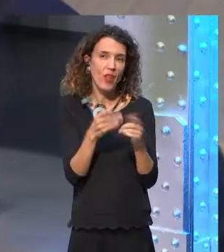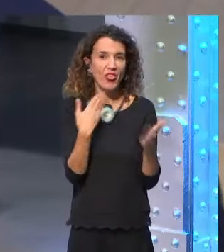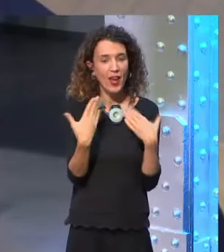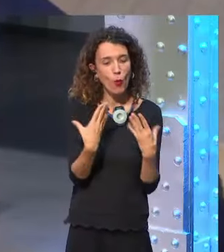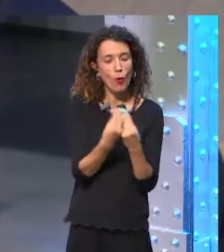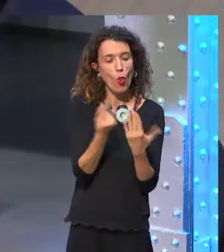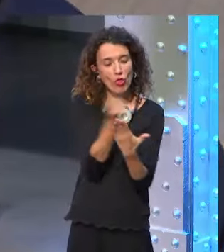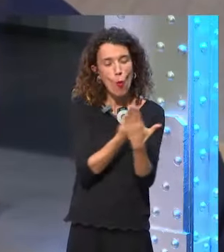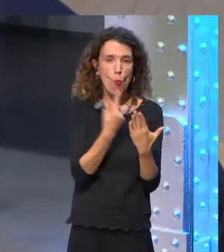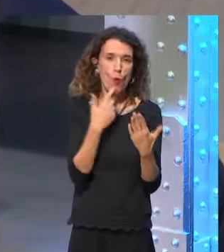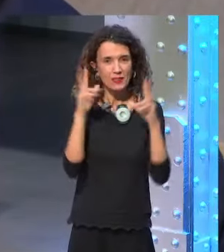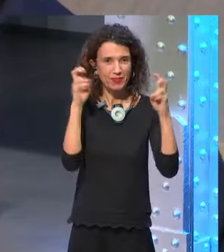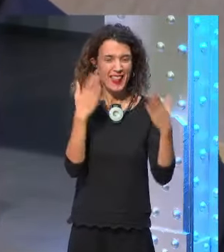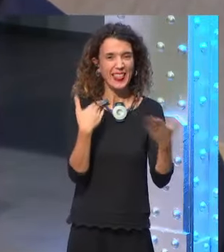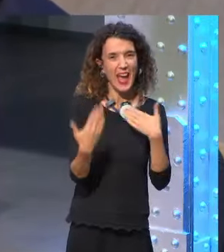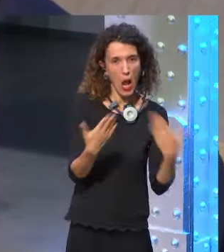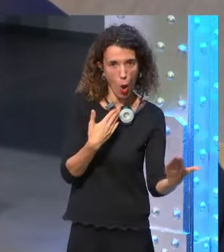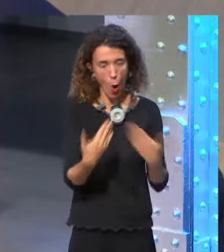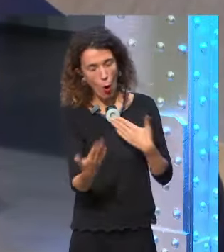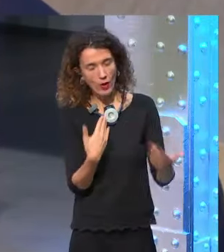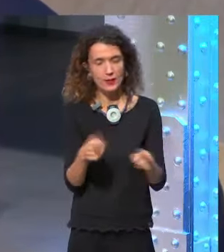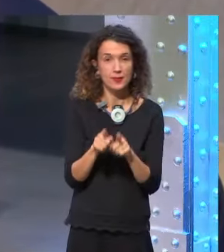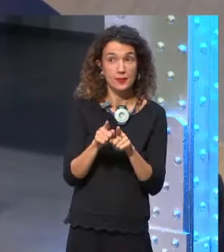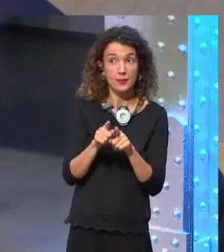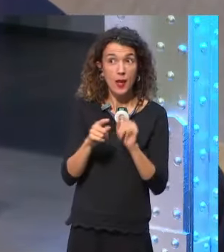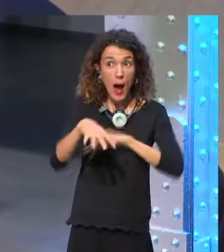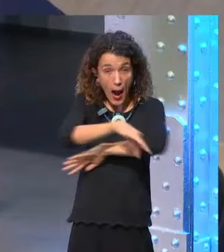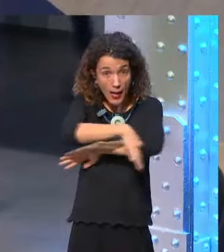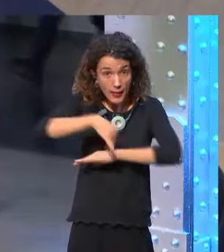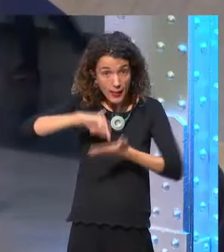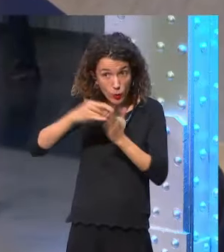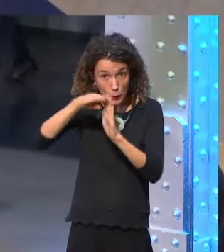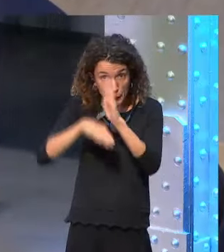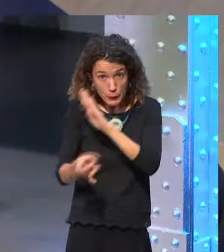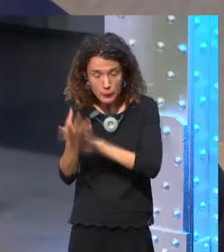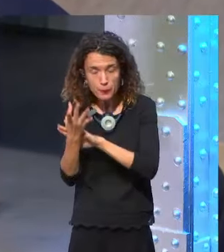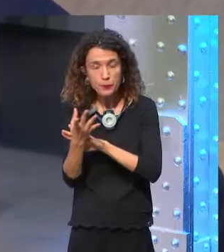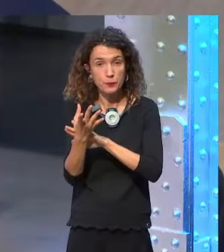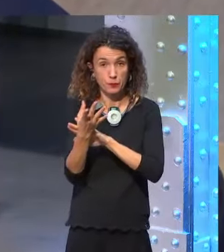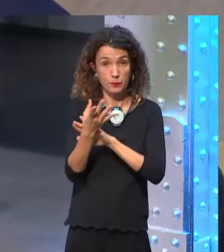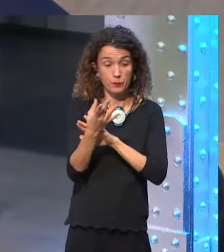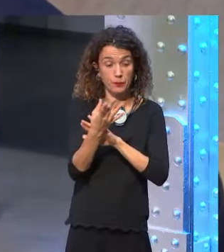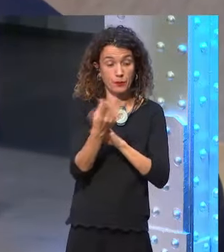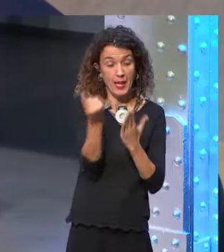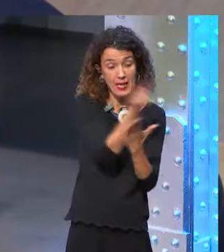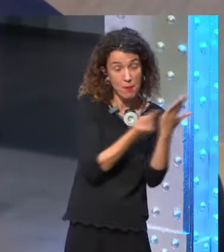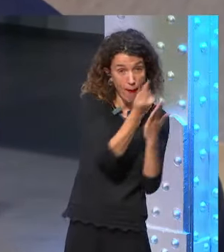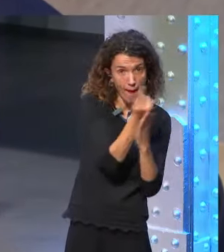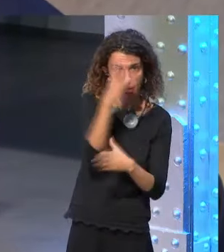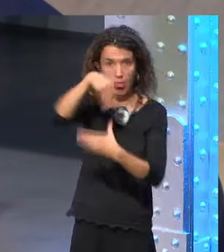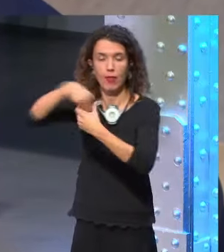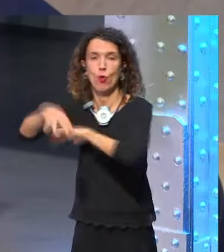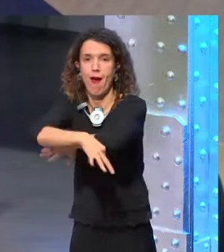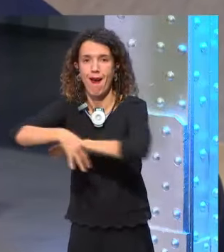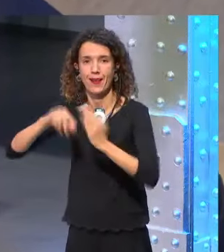architecture, you imagine something, you're coding it, and at one point you think, okay, this could do what